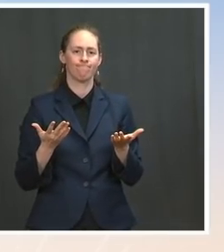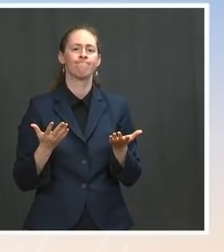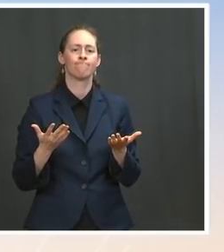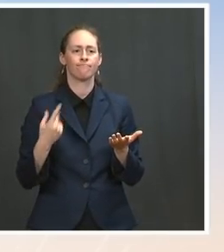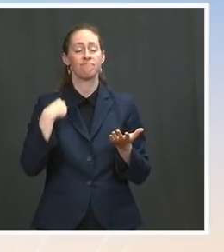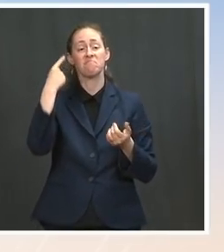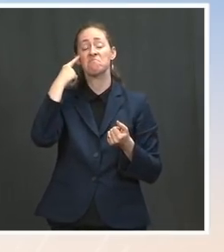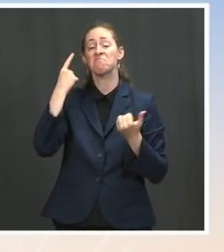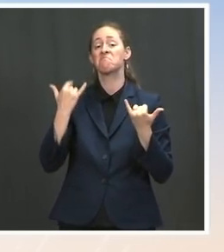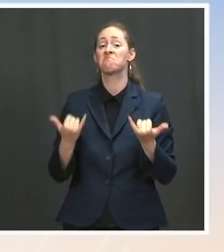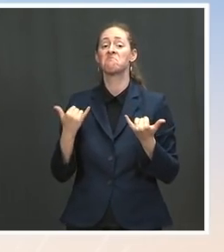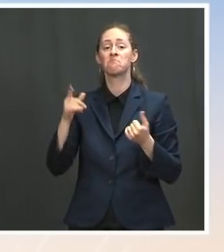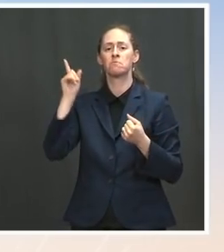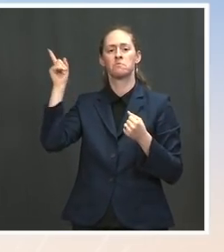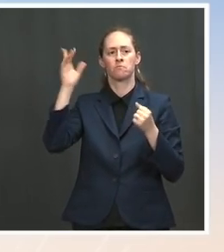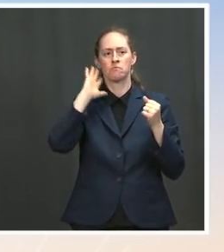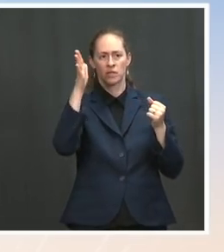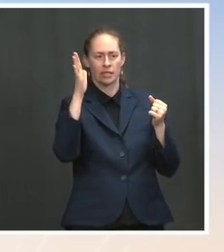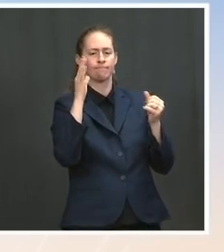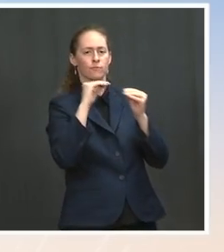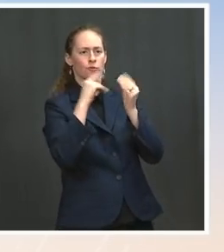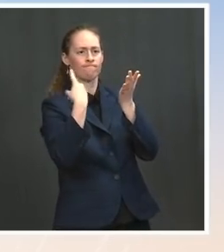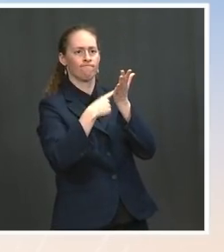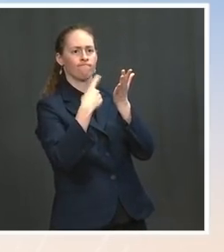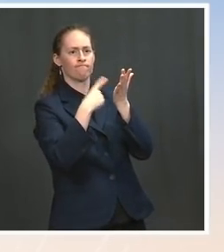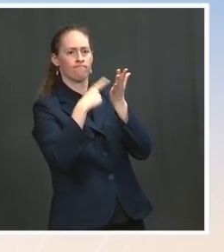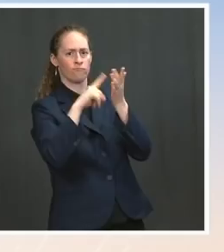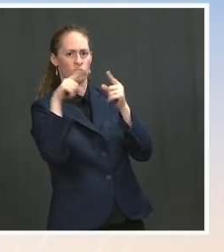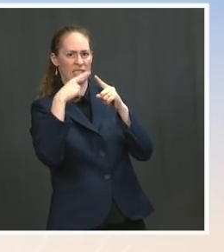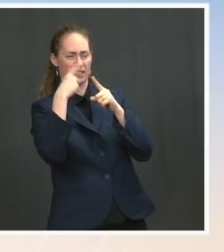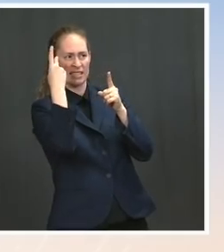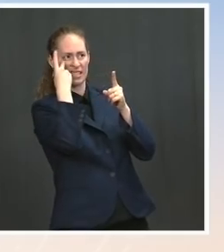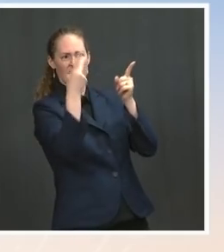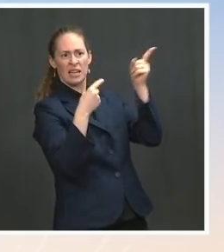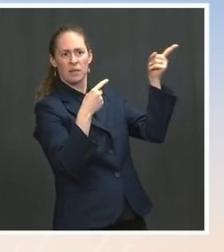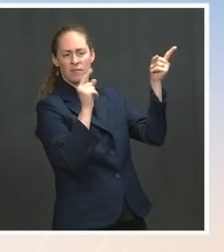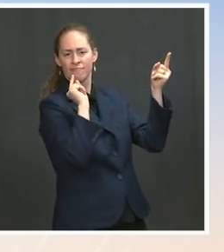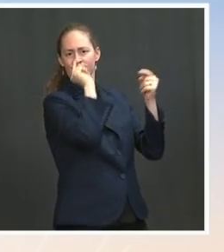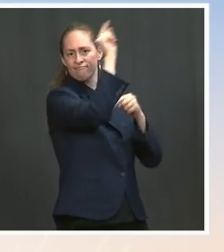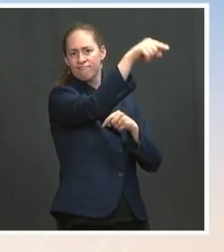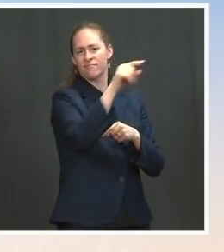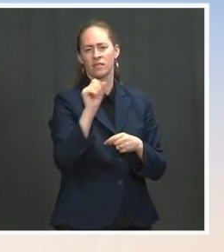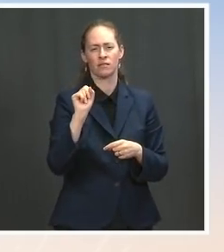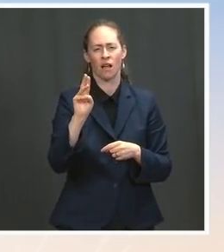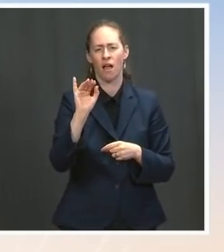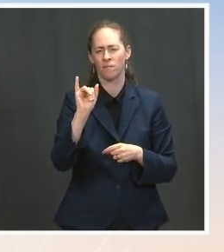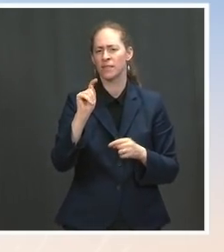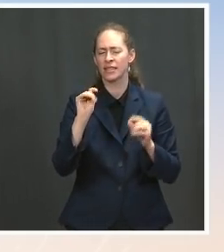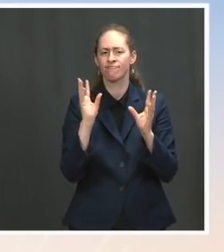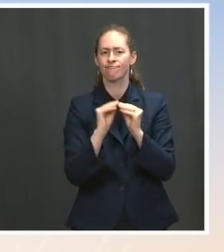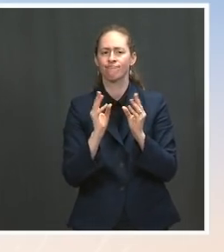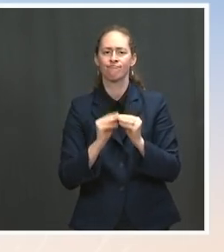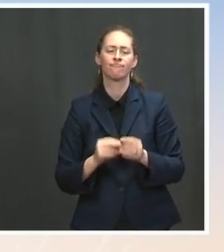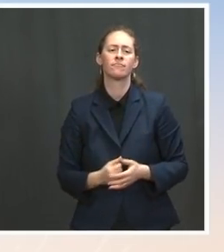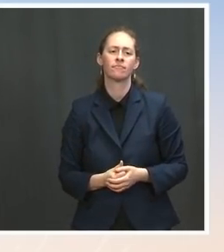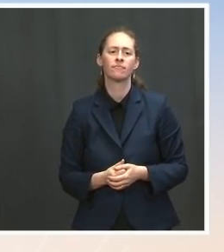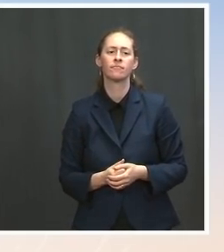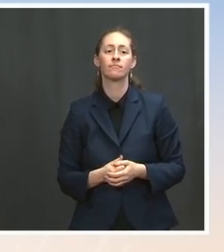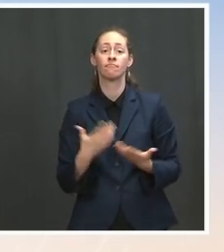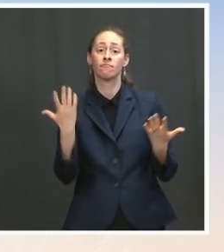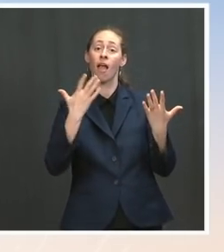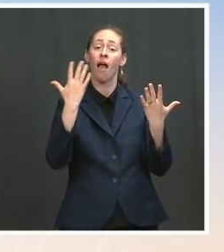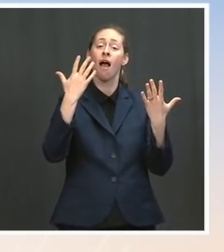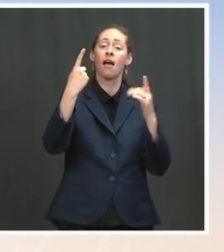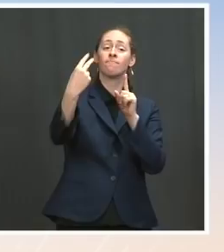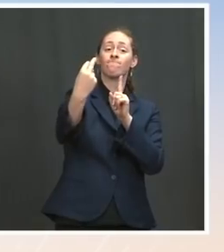of what success looks like coming out of the summit, I can't predict that at this point in time, but I can convey to you that this will certainly